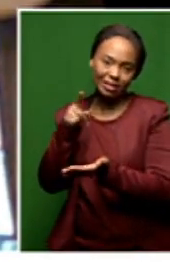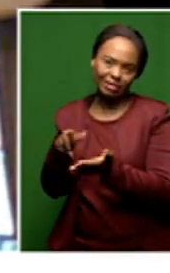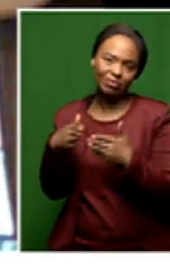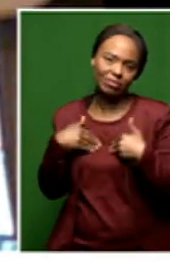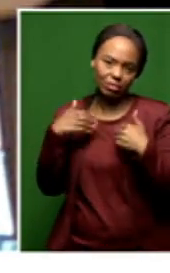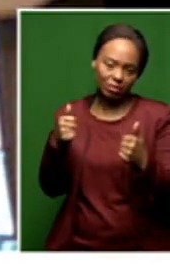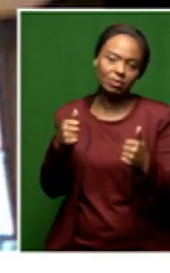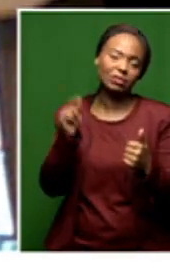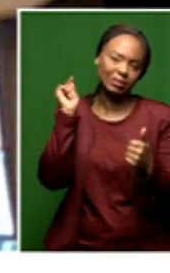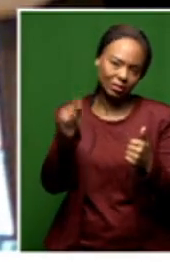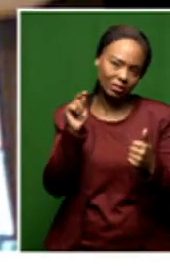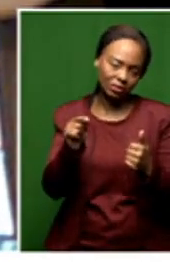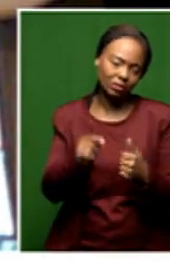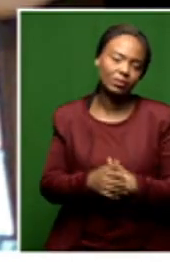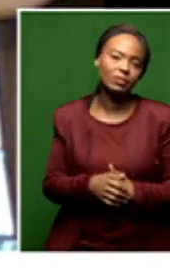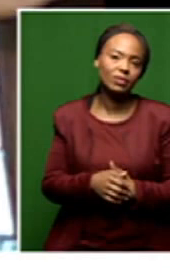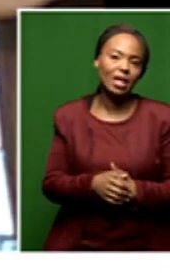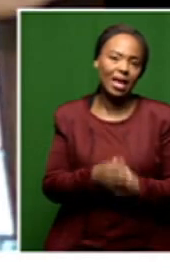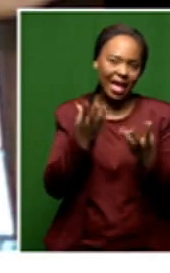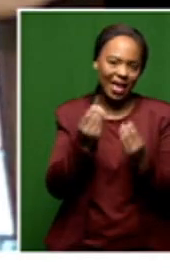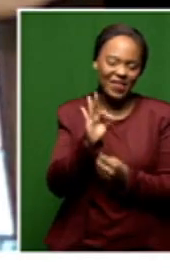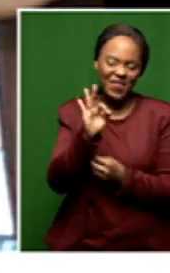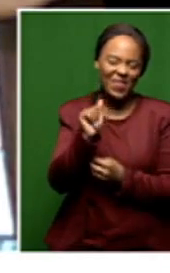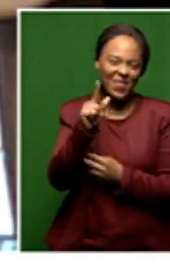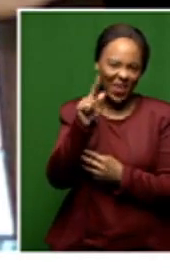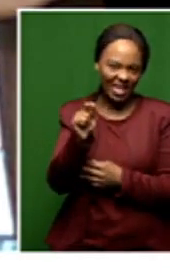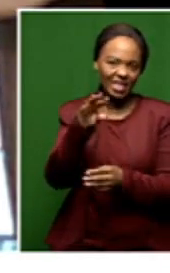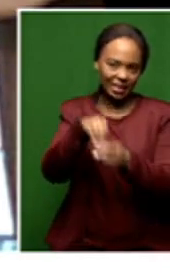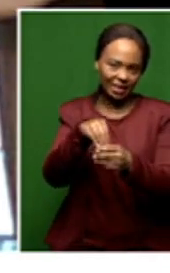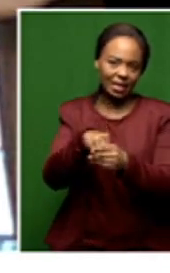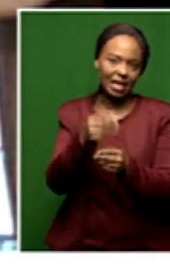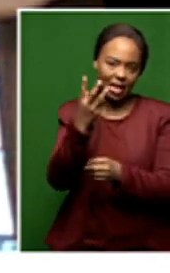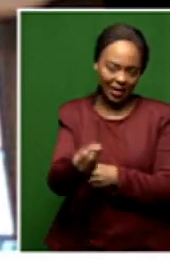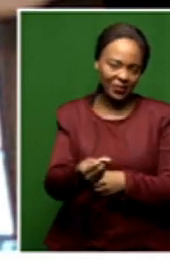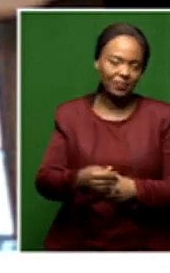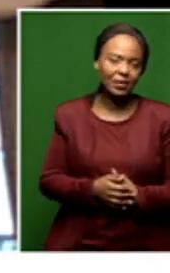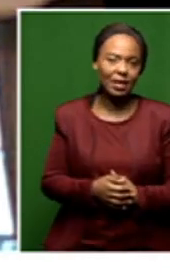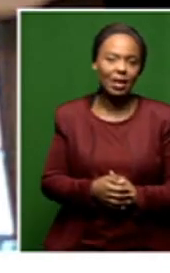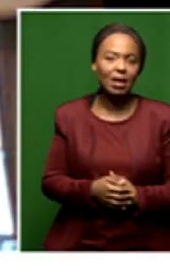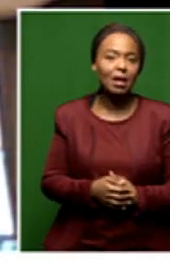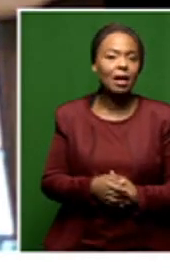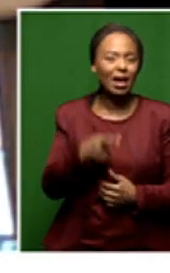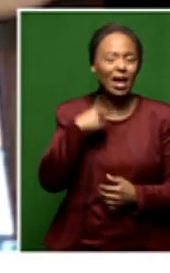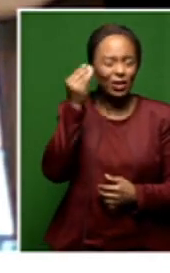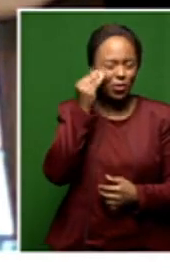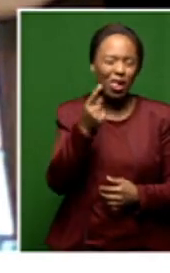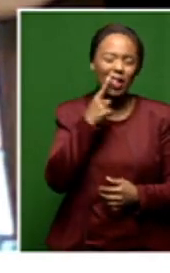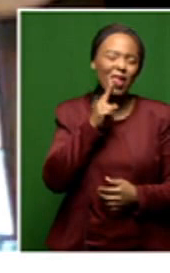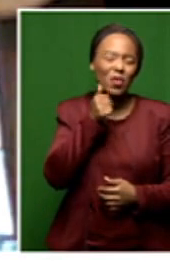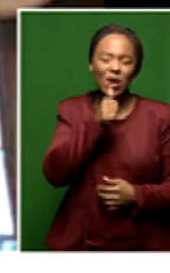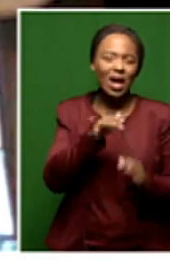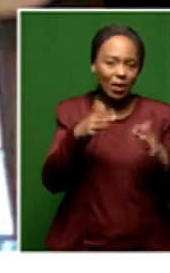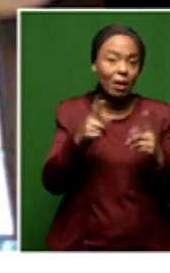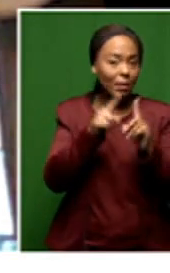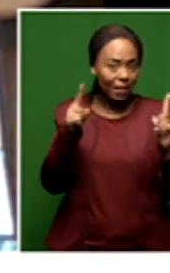the healthy fats in it as well. I know fats are supposed to not be good for us, but there are healthy fats that we really should be